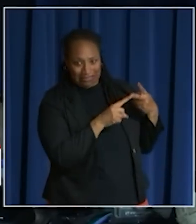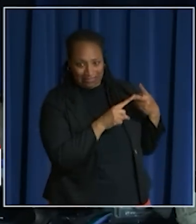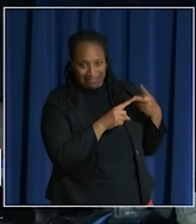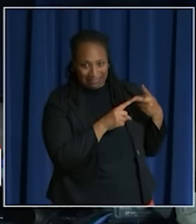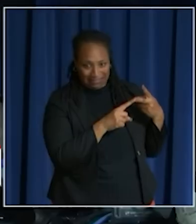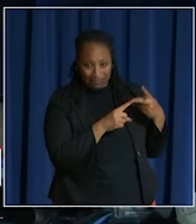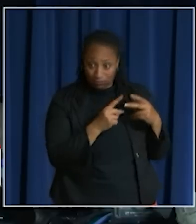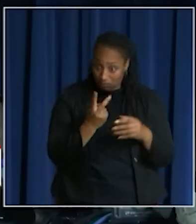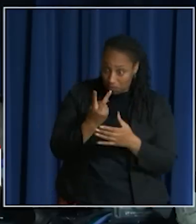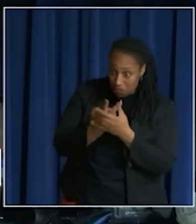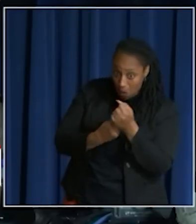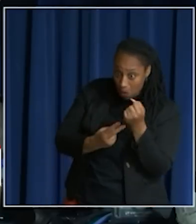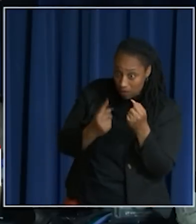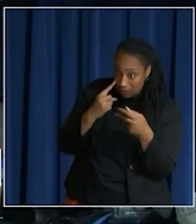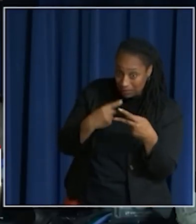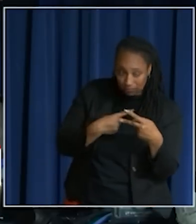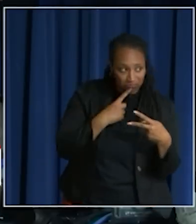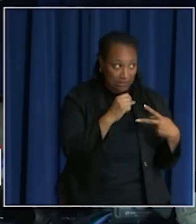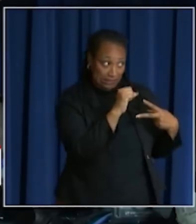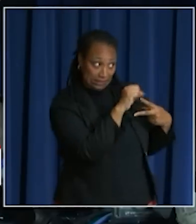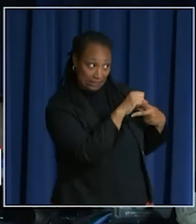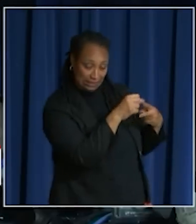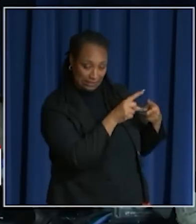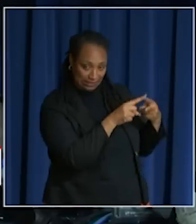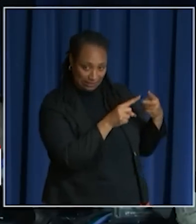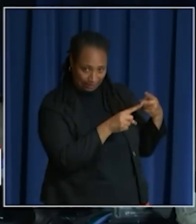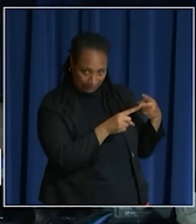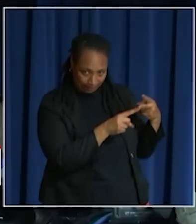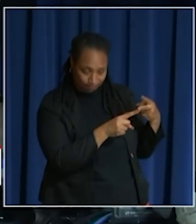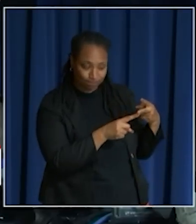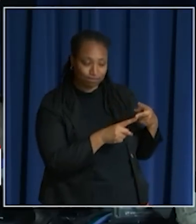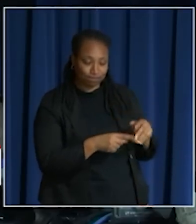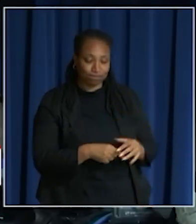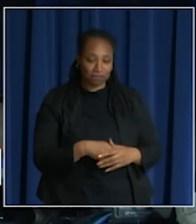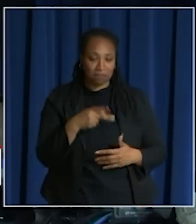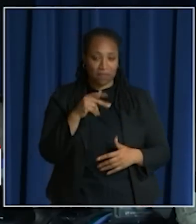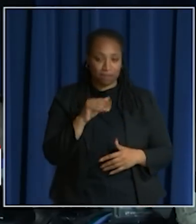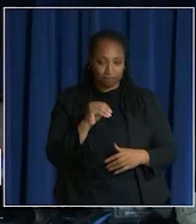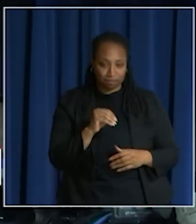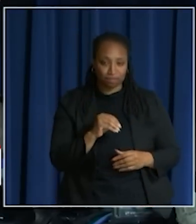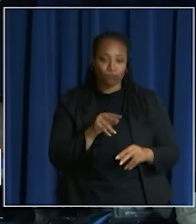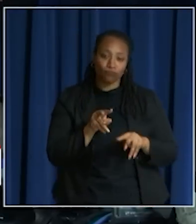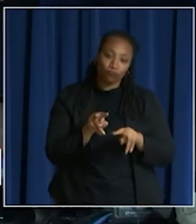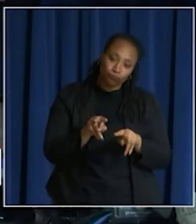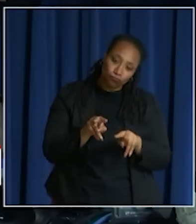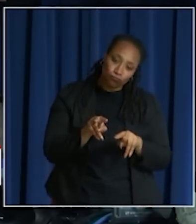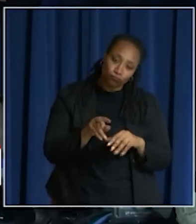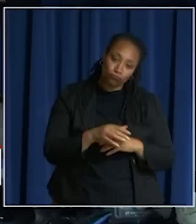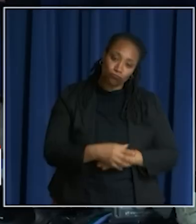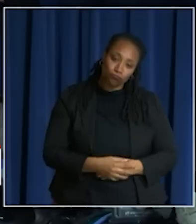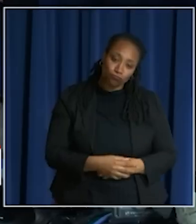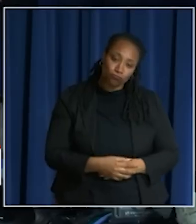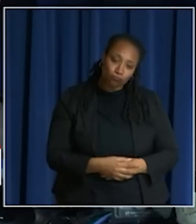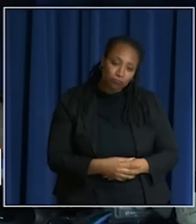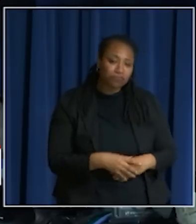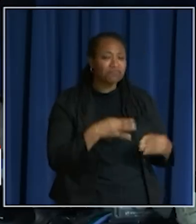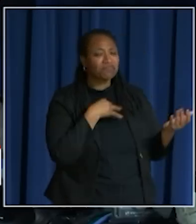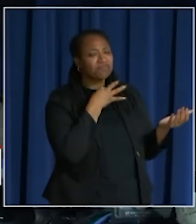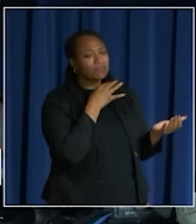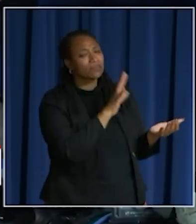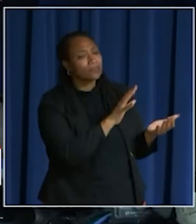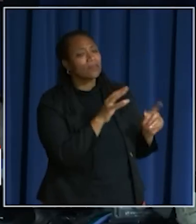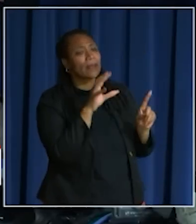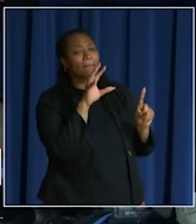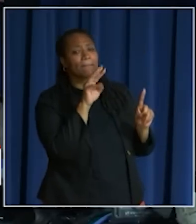What is your professional assessment of how NPD has handled the so-called youth takeovers? And I guess the second part of my question might